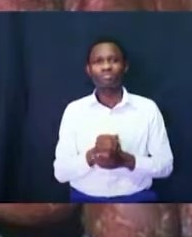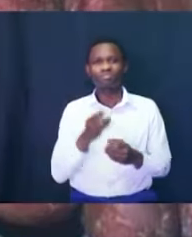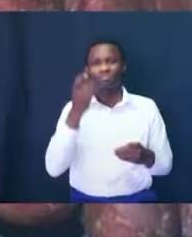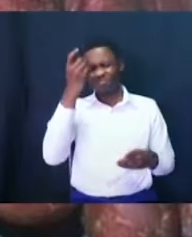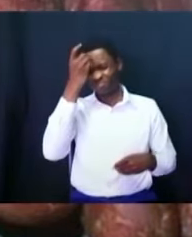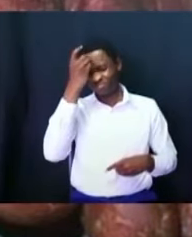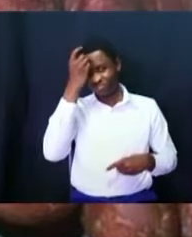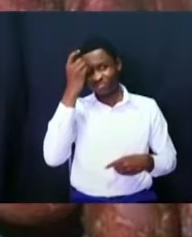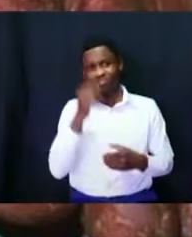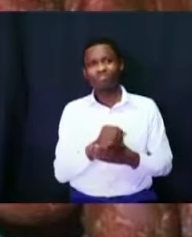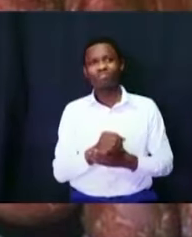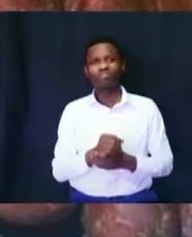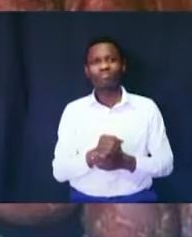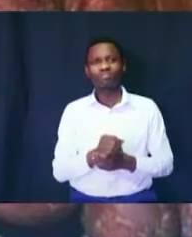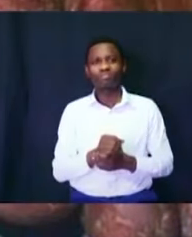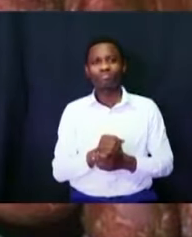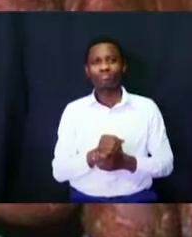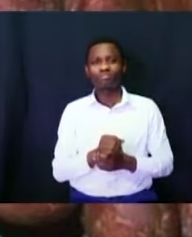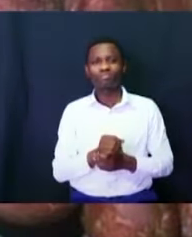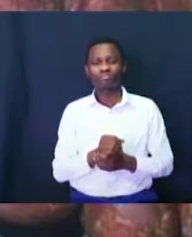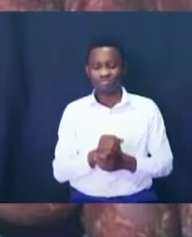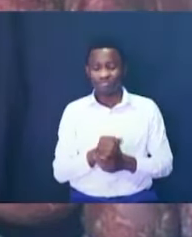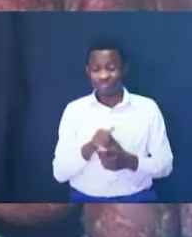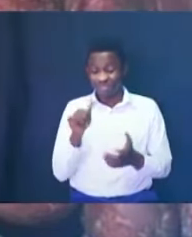necrosis death of soft